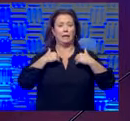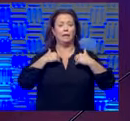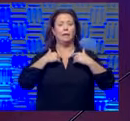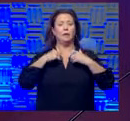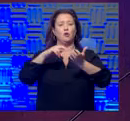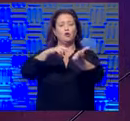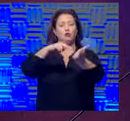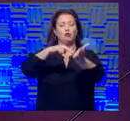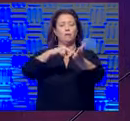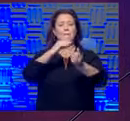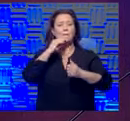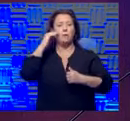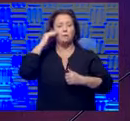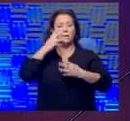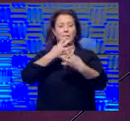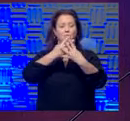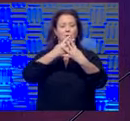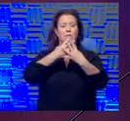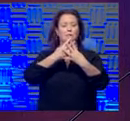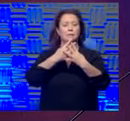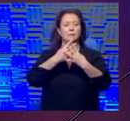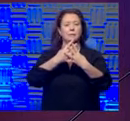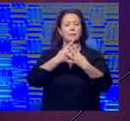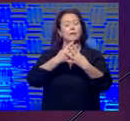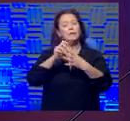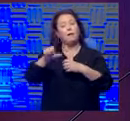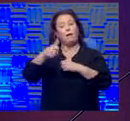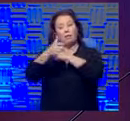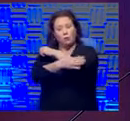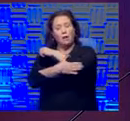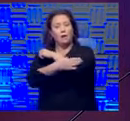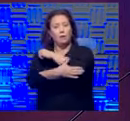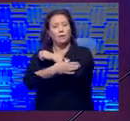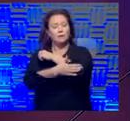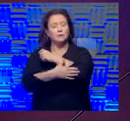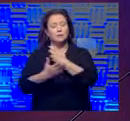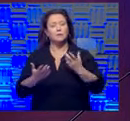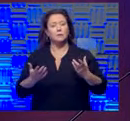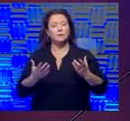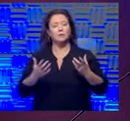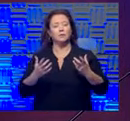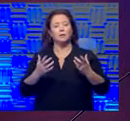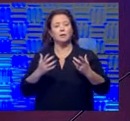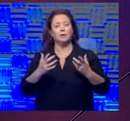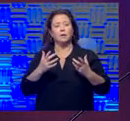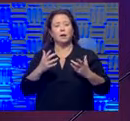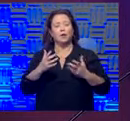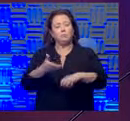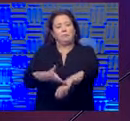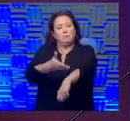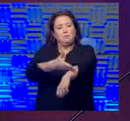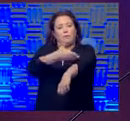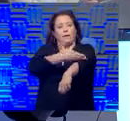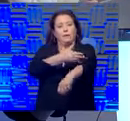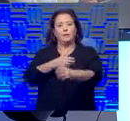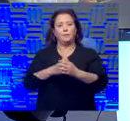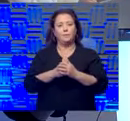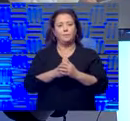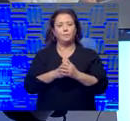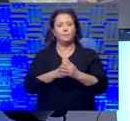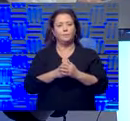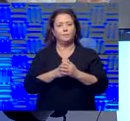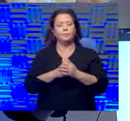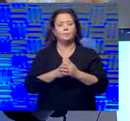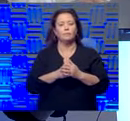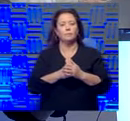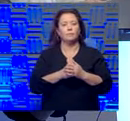nursing facilities and prisons. The rest of the counties are relatively spared and getting better all the time. Yeah, so this